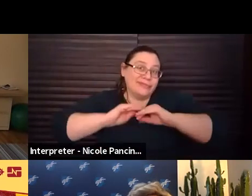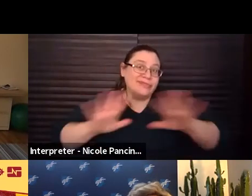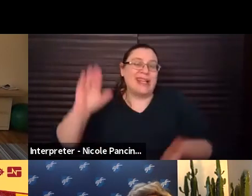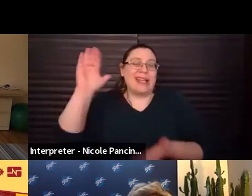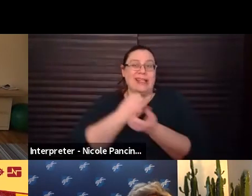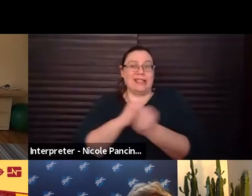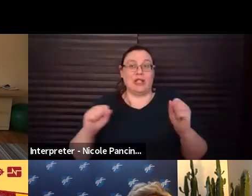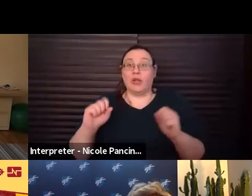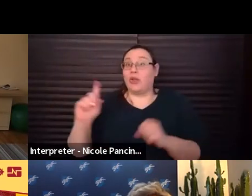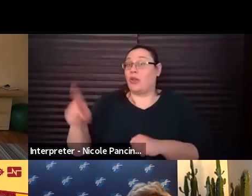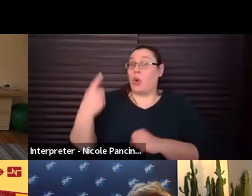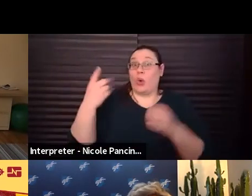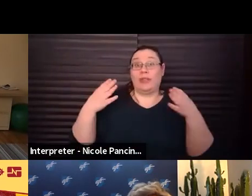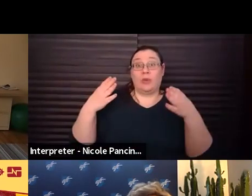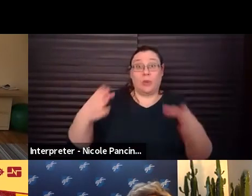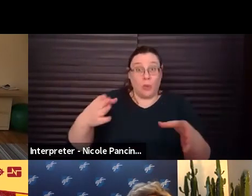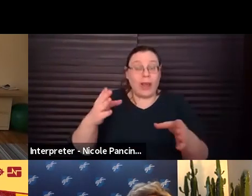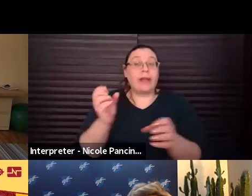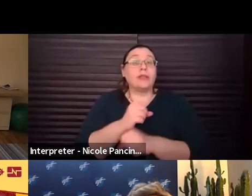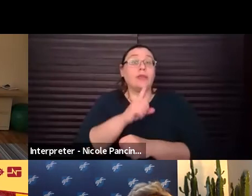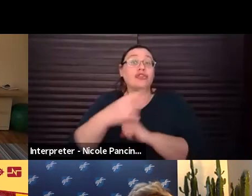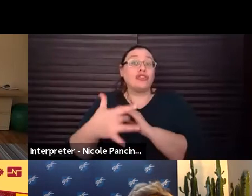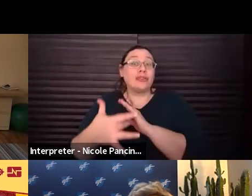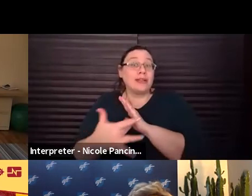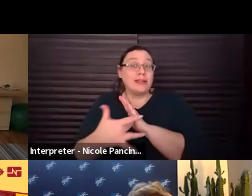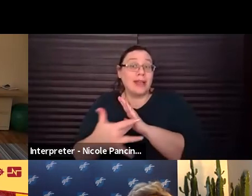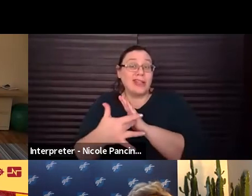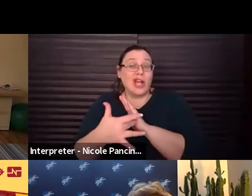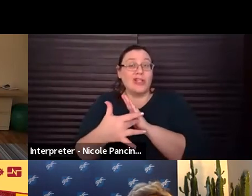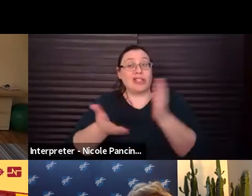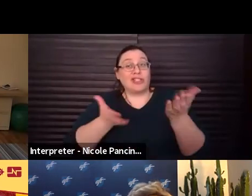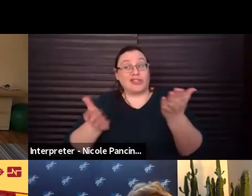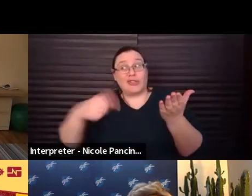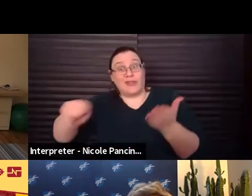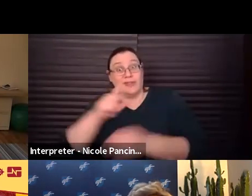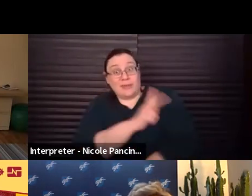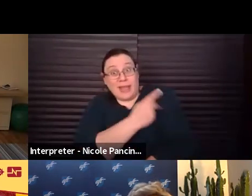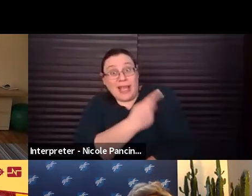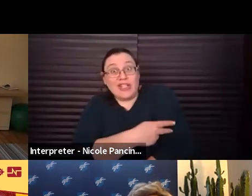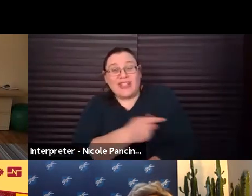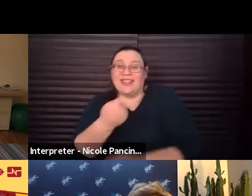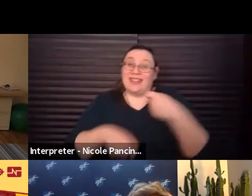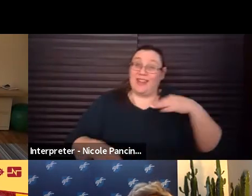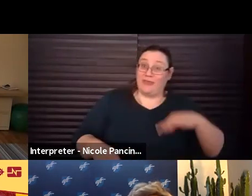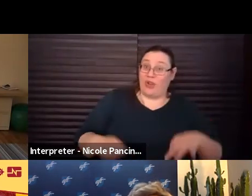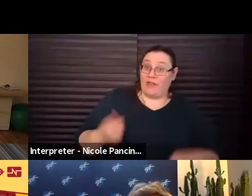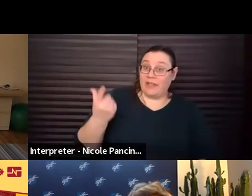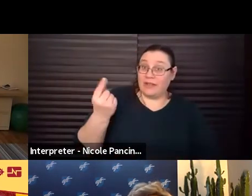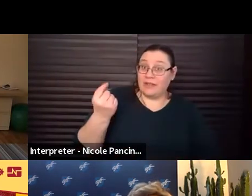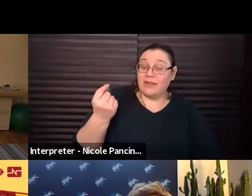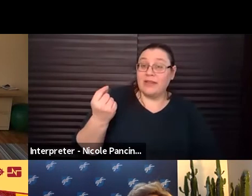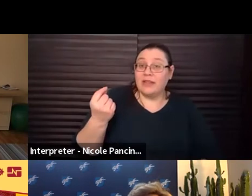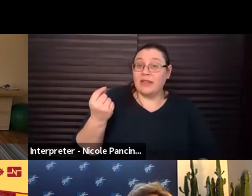way, I think, really, to ensure that technology serves patients over profits is to